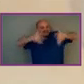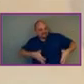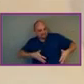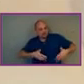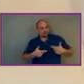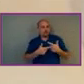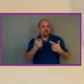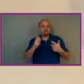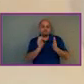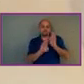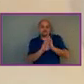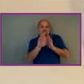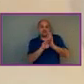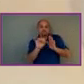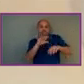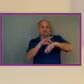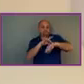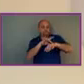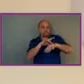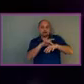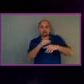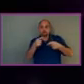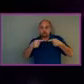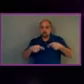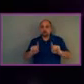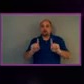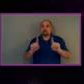planetary formation during